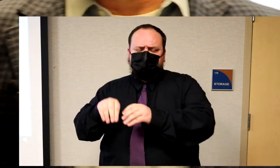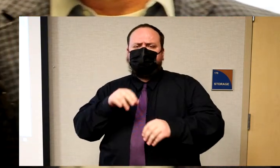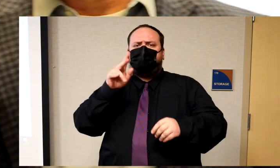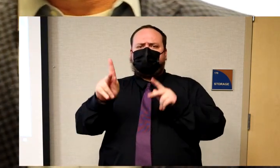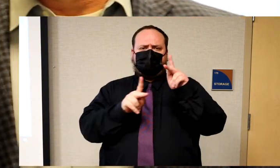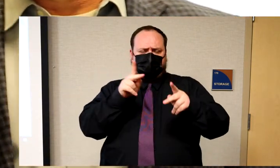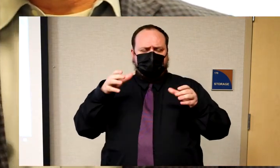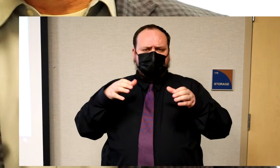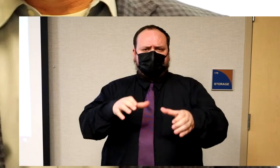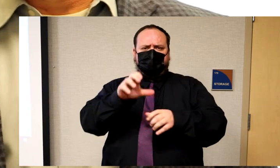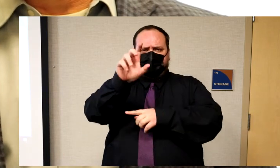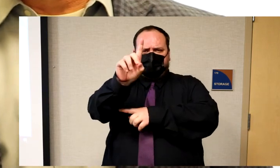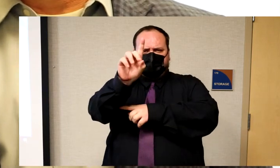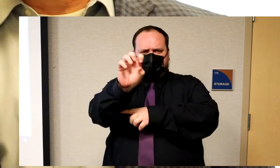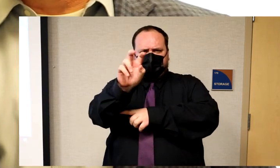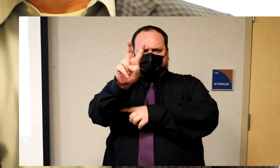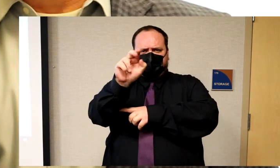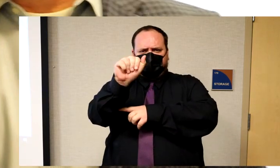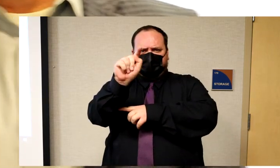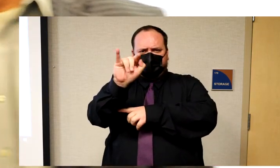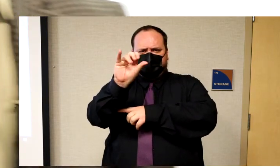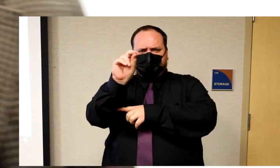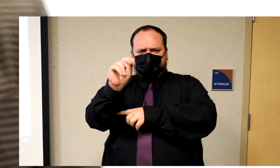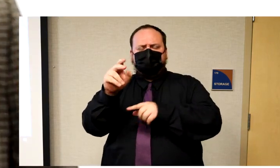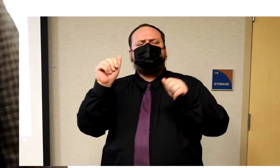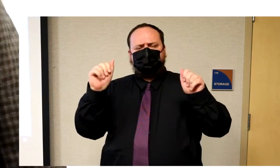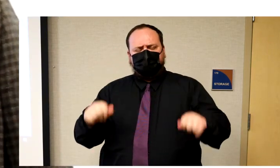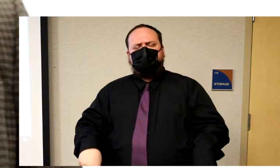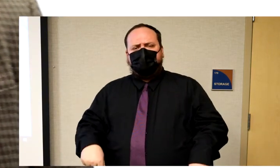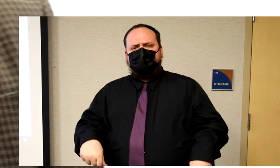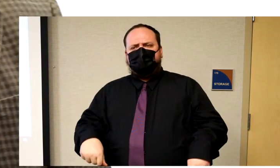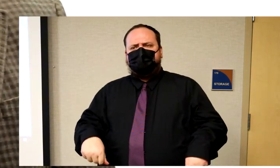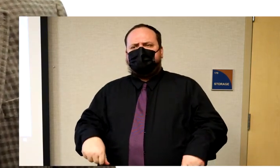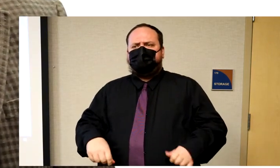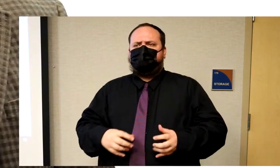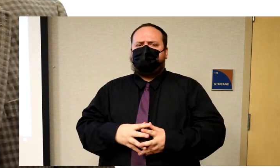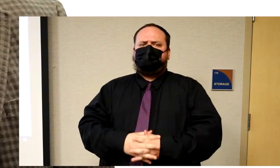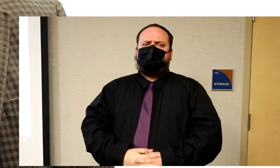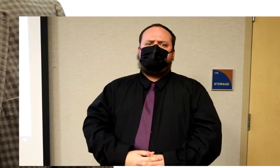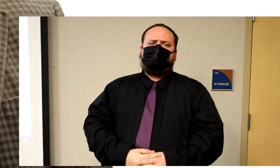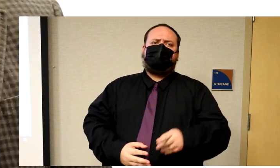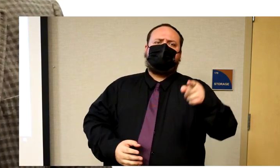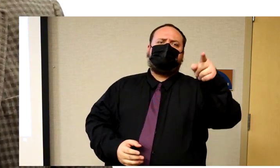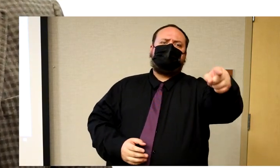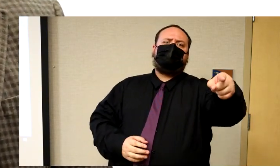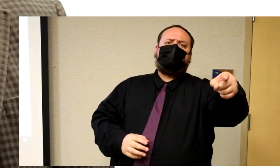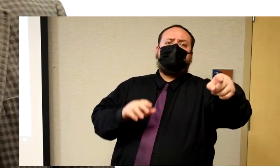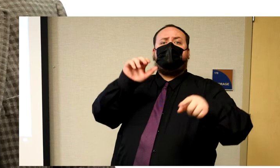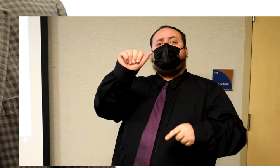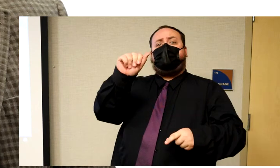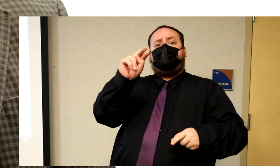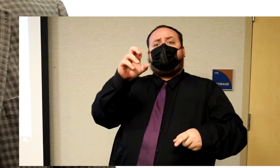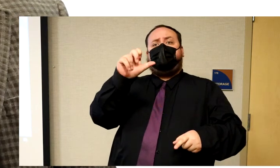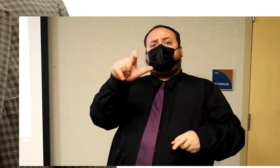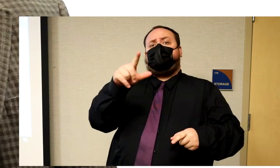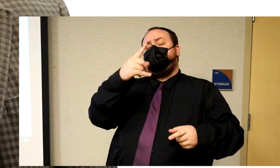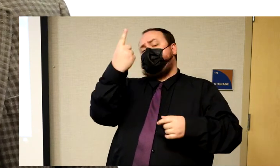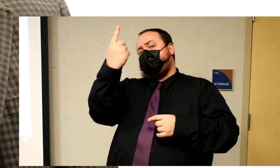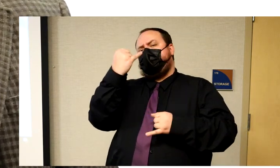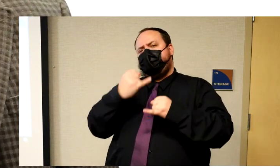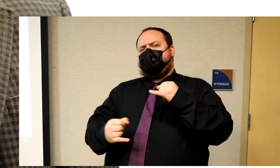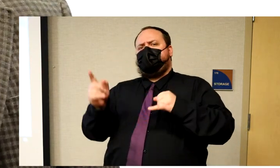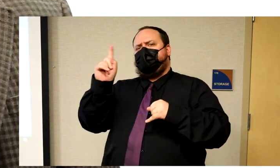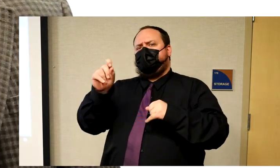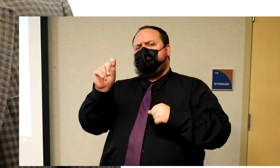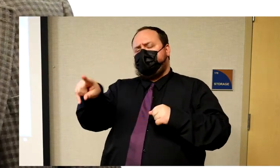called my attention to it today. I just didn't even notice that there, so that's my fault. I have one last question. Sure. So is the board going